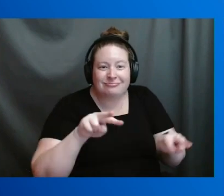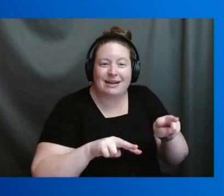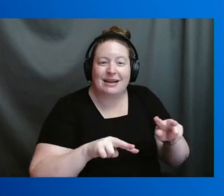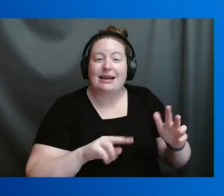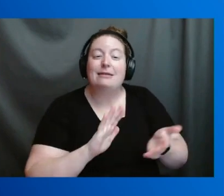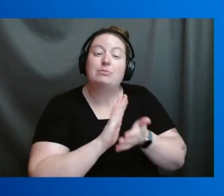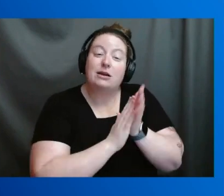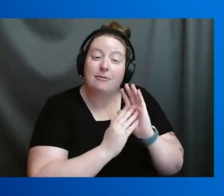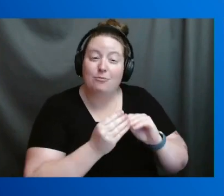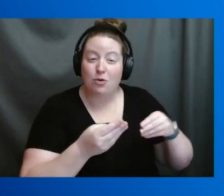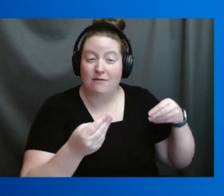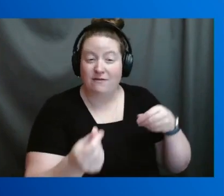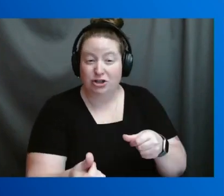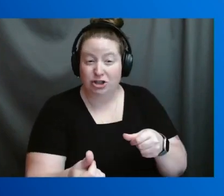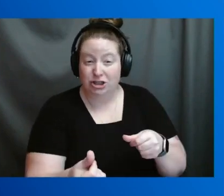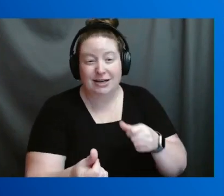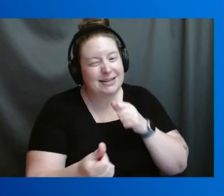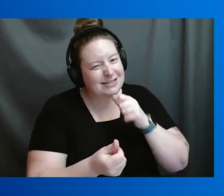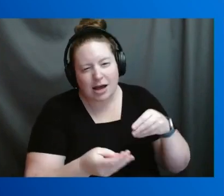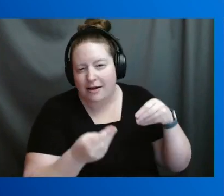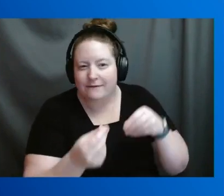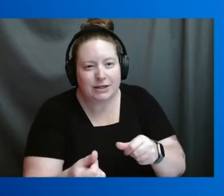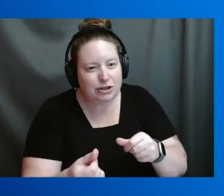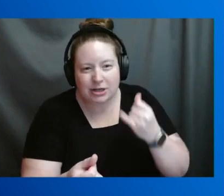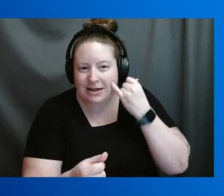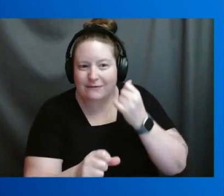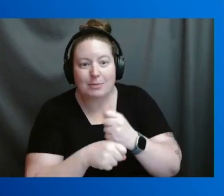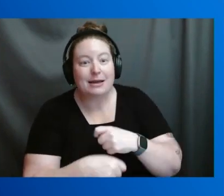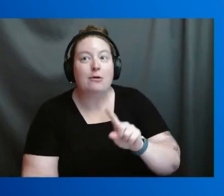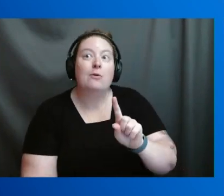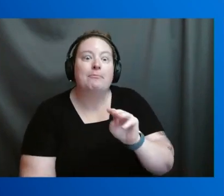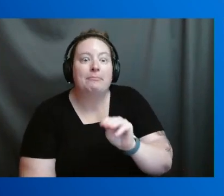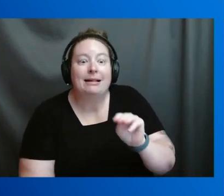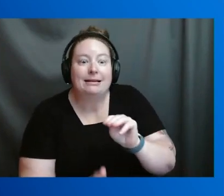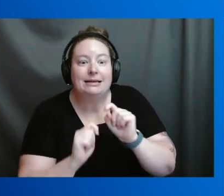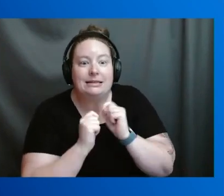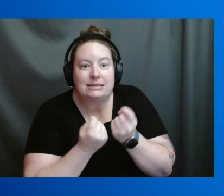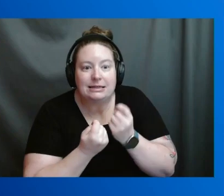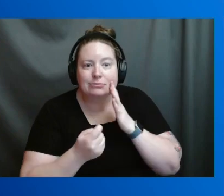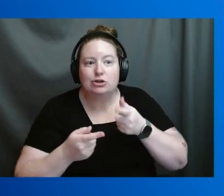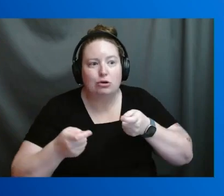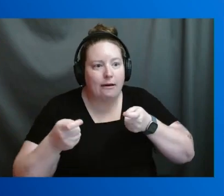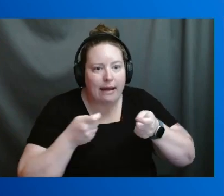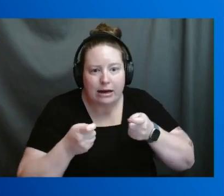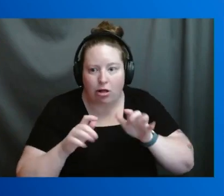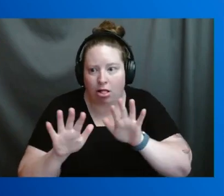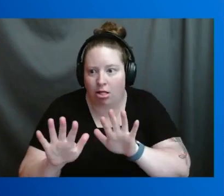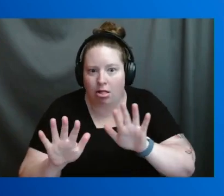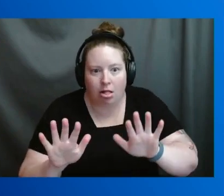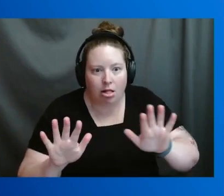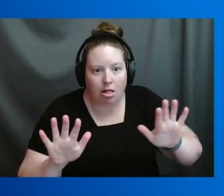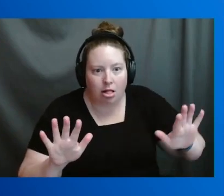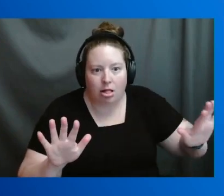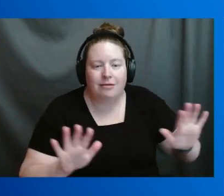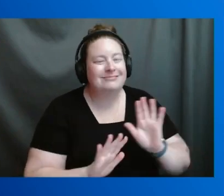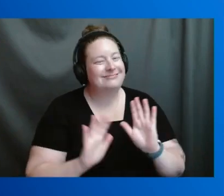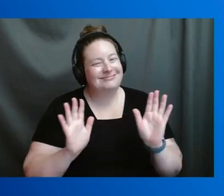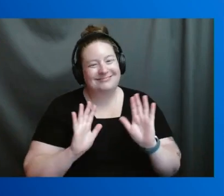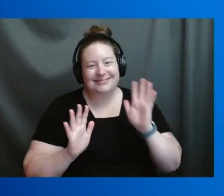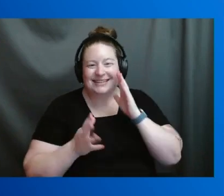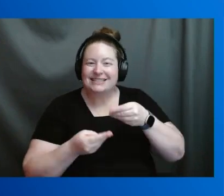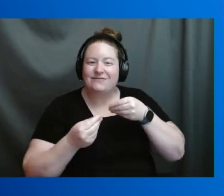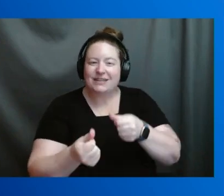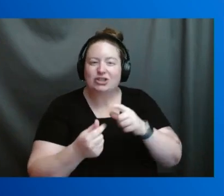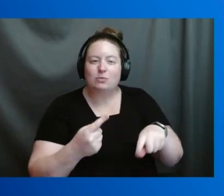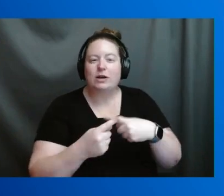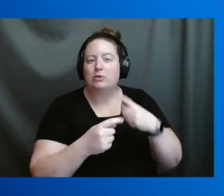efficient if you are creating, again, 1 million ops teams or 1 million teams to go and handle infrastructure on behalf of customers. It's efficient when you're able to use